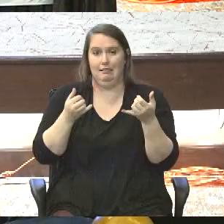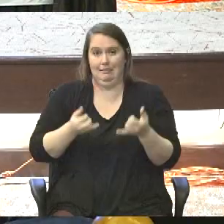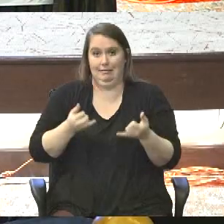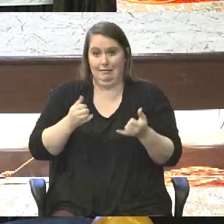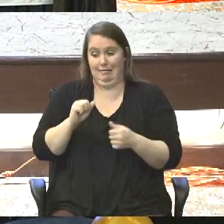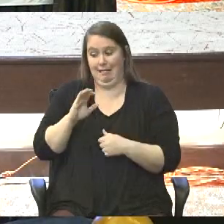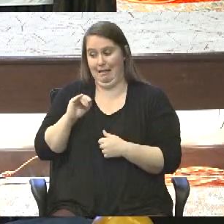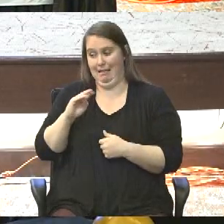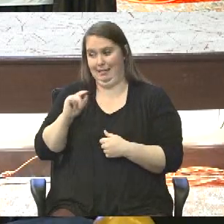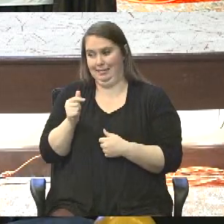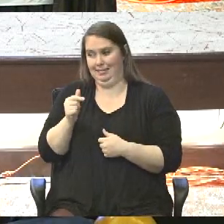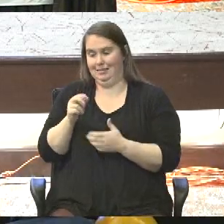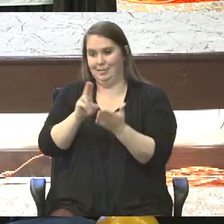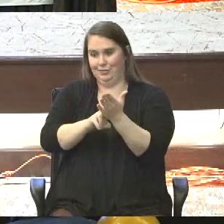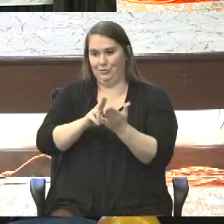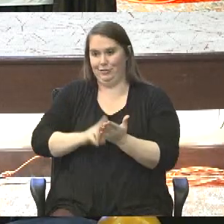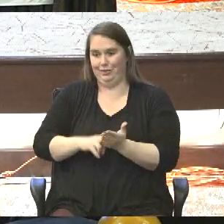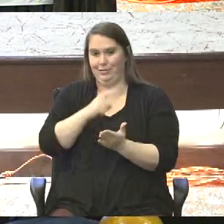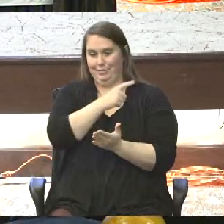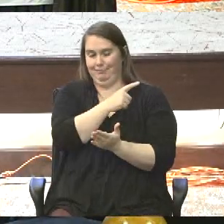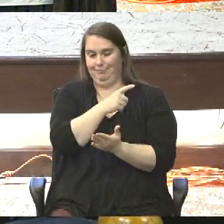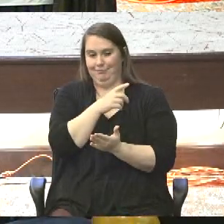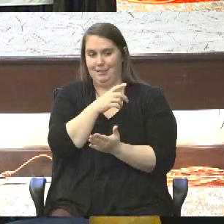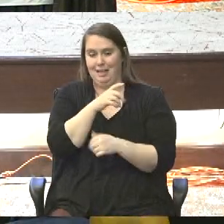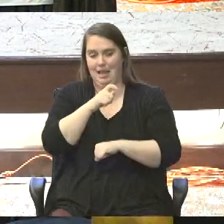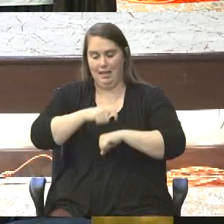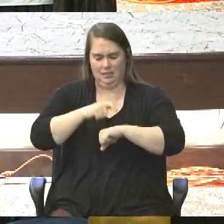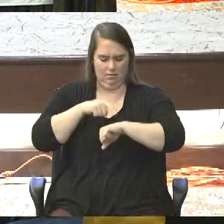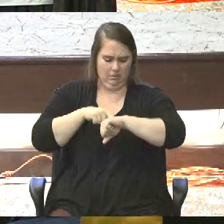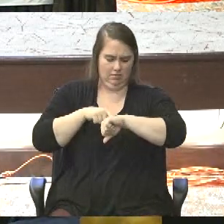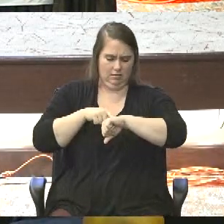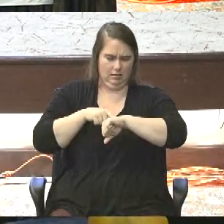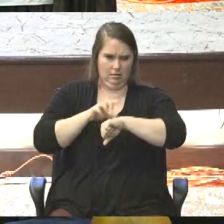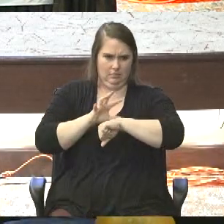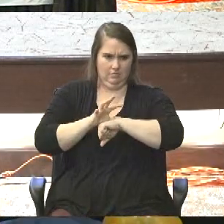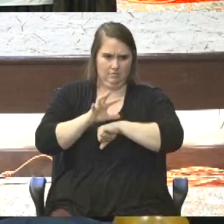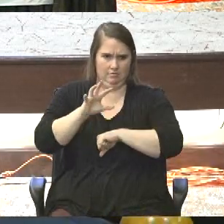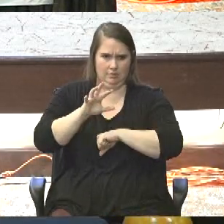City Secretary at, what time is it?